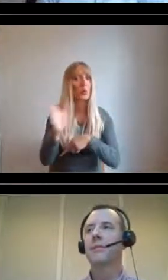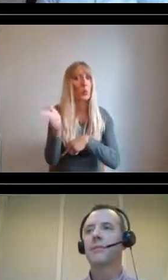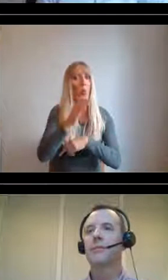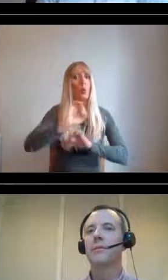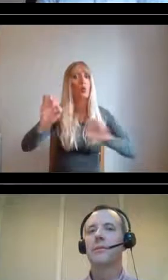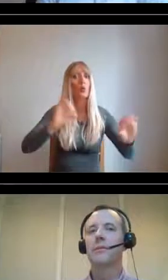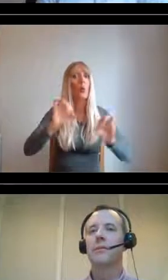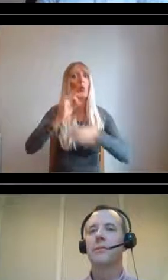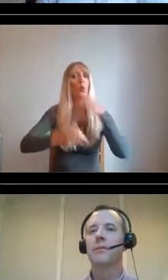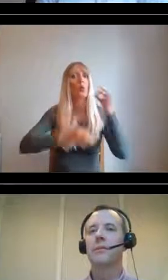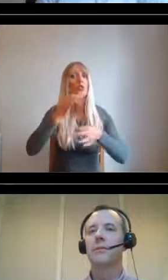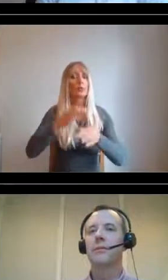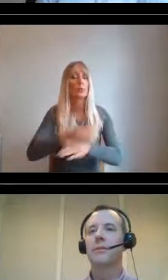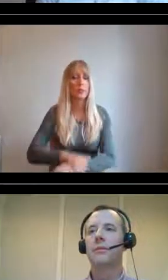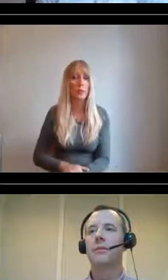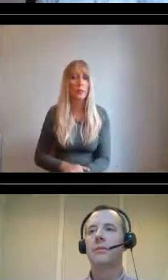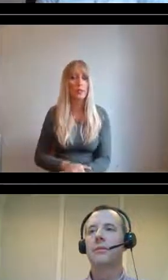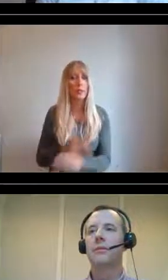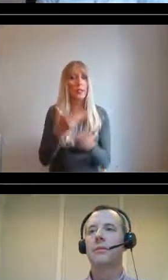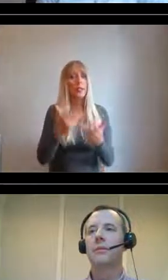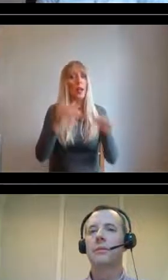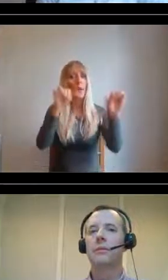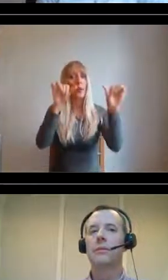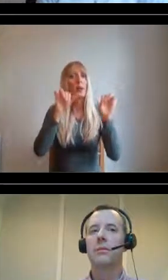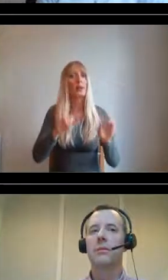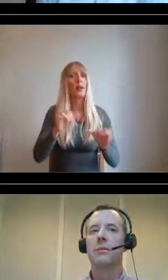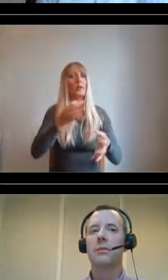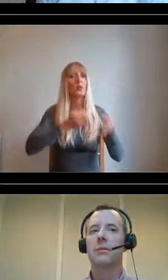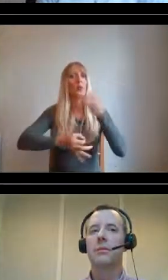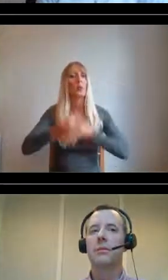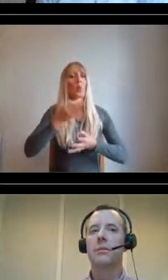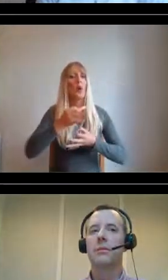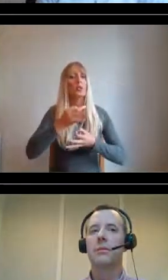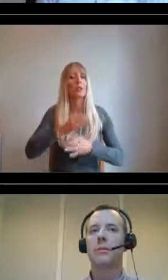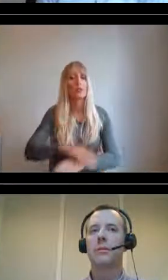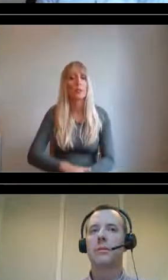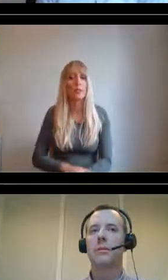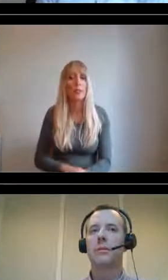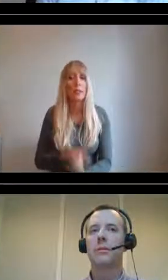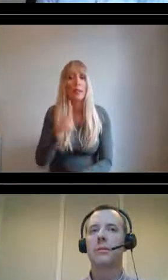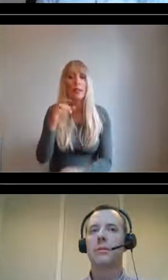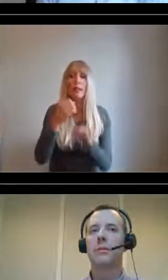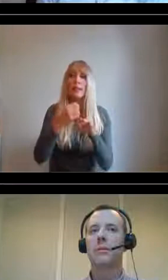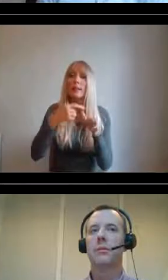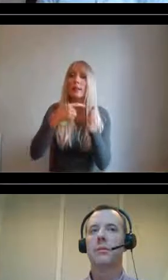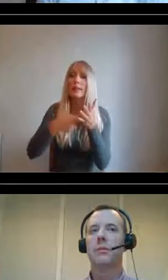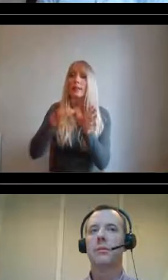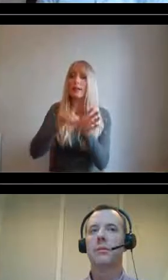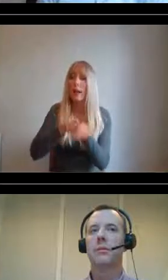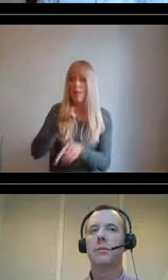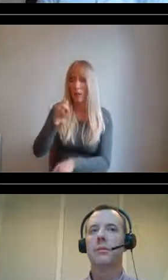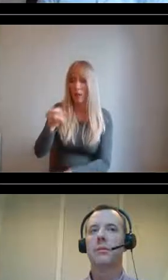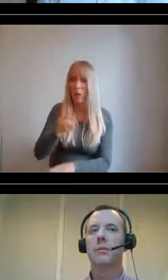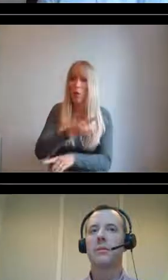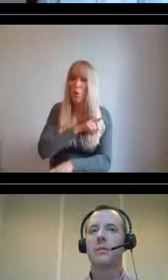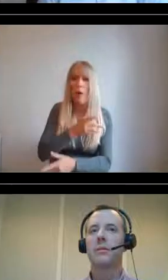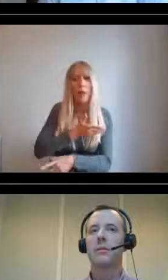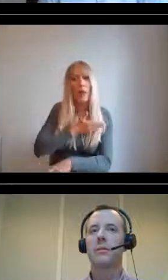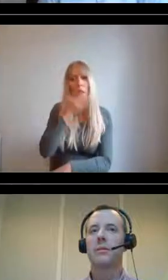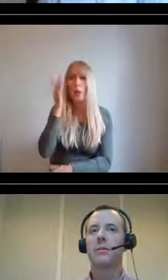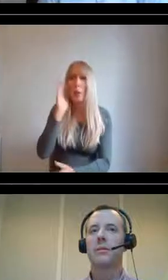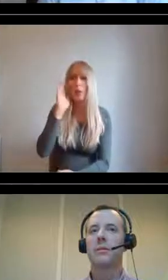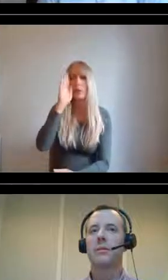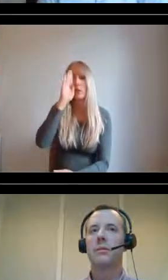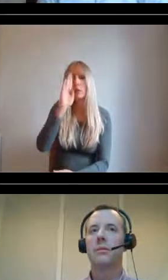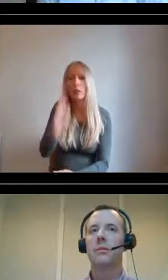possible. So moving on to the next question, Gary, one for you. Why are there no direct links from the docks